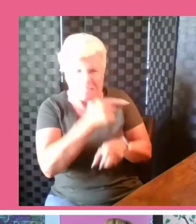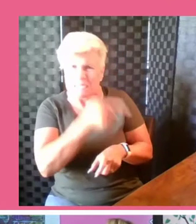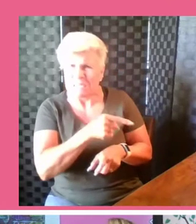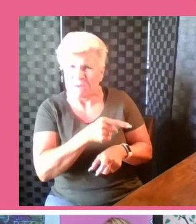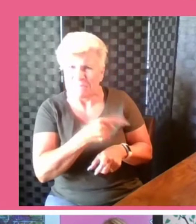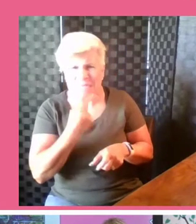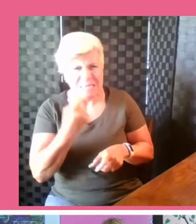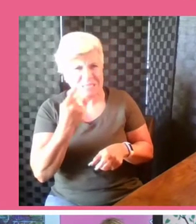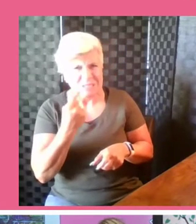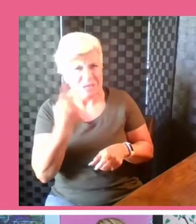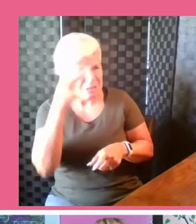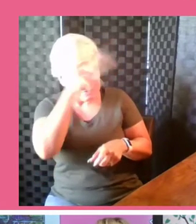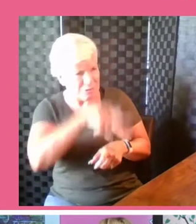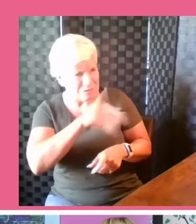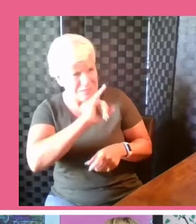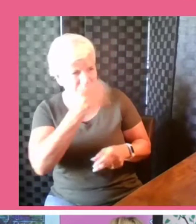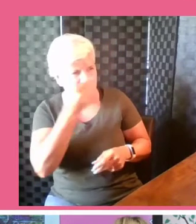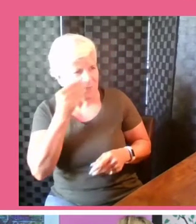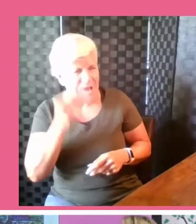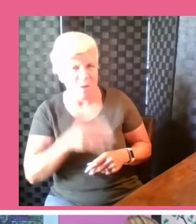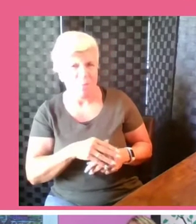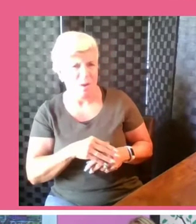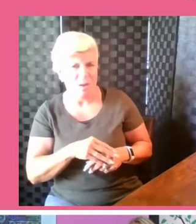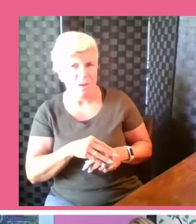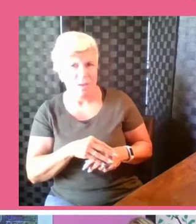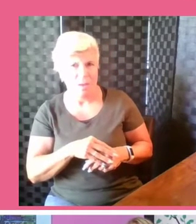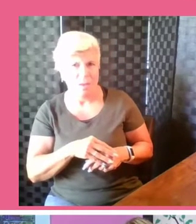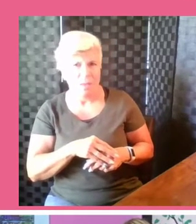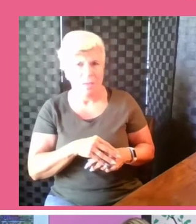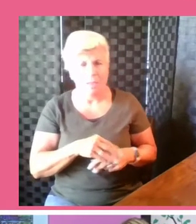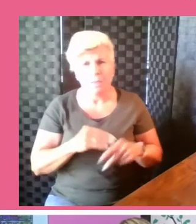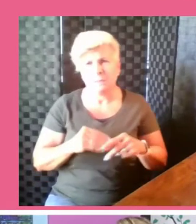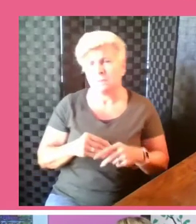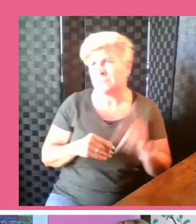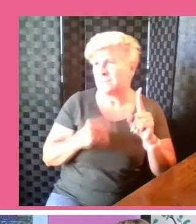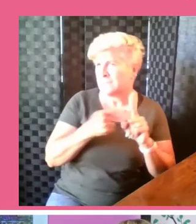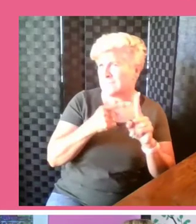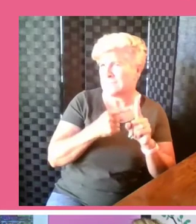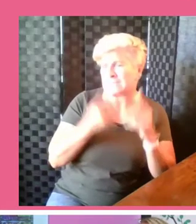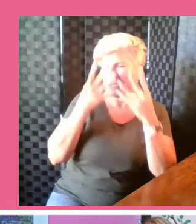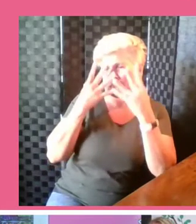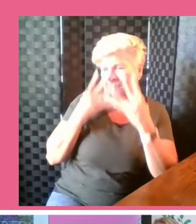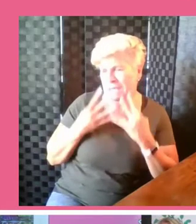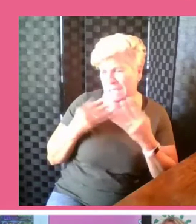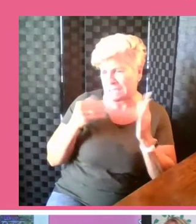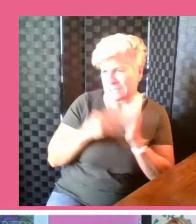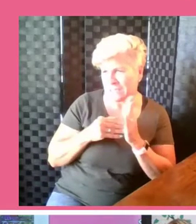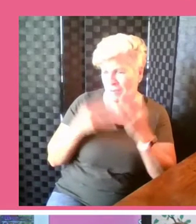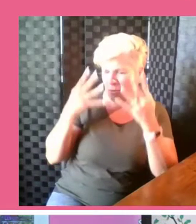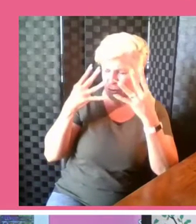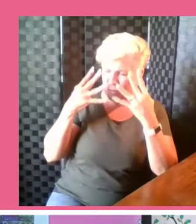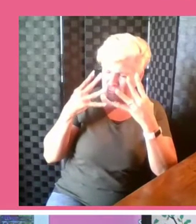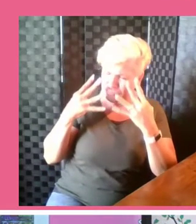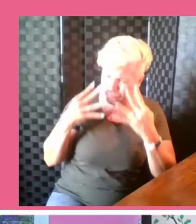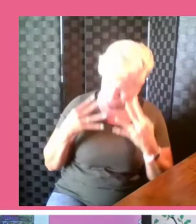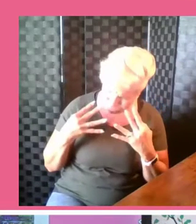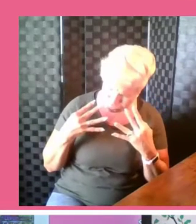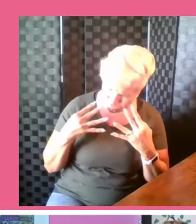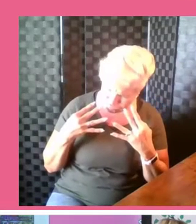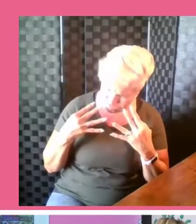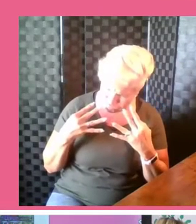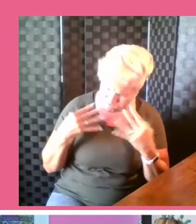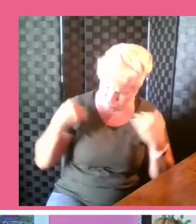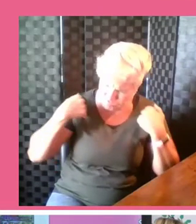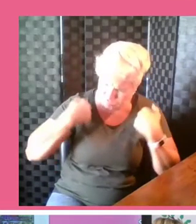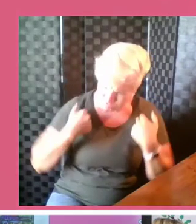her, saying she looks like a flower. And chrysanthemum is sad again. She wilted, which means she's kind of like this,